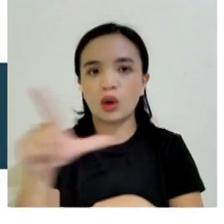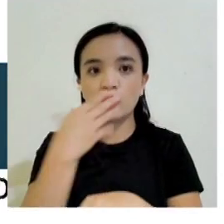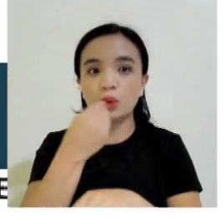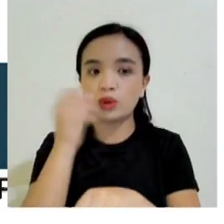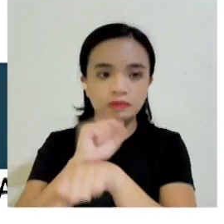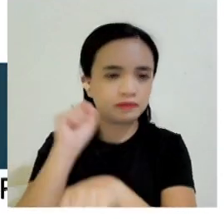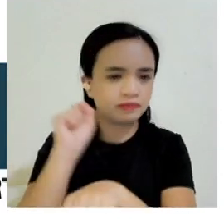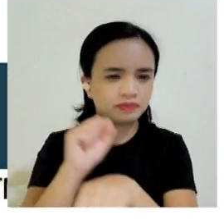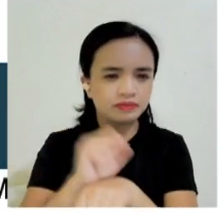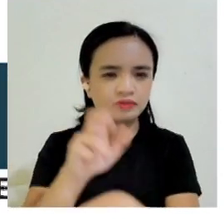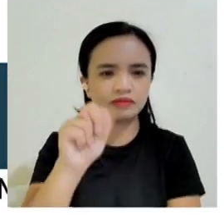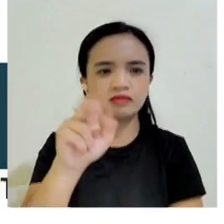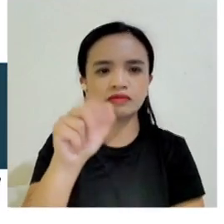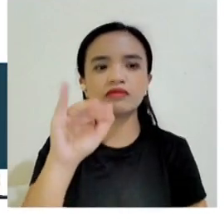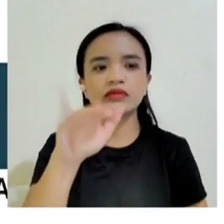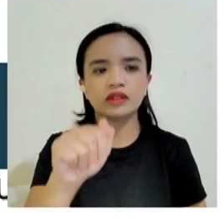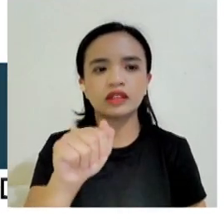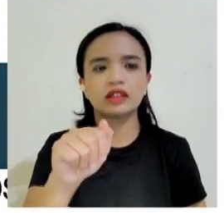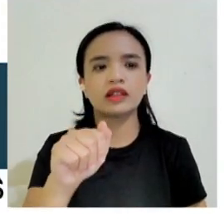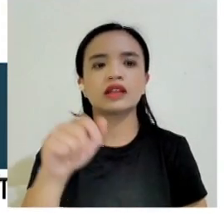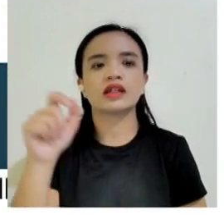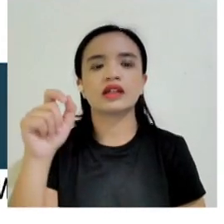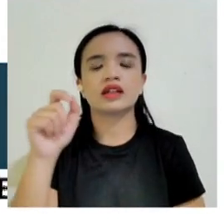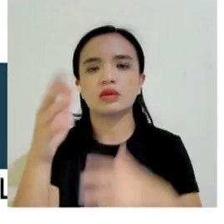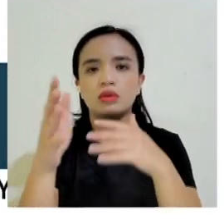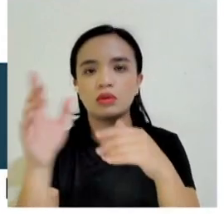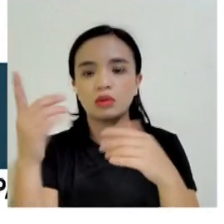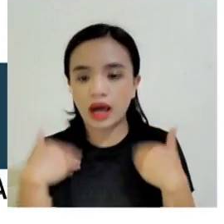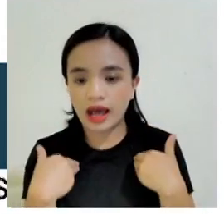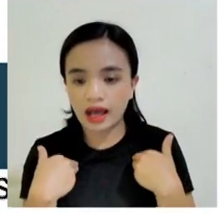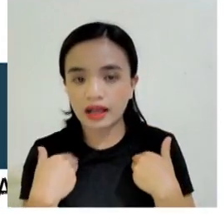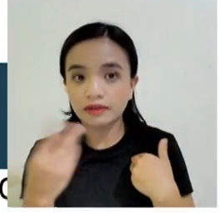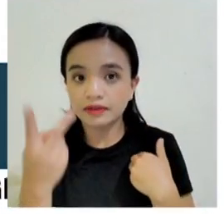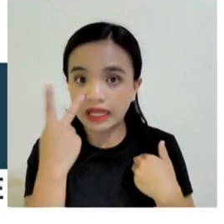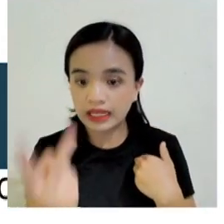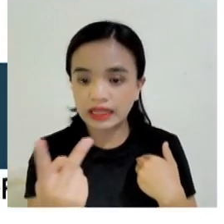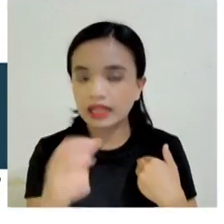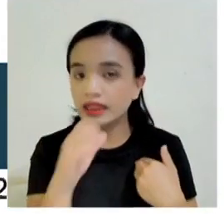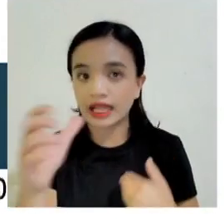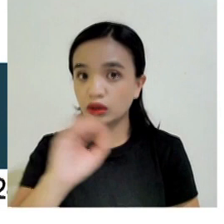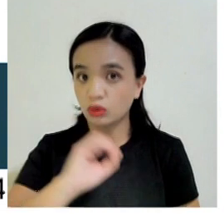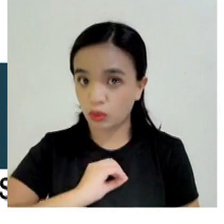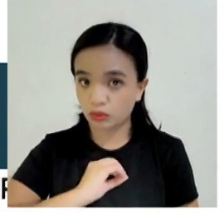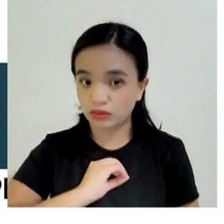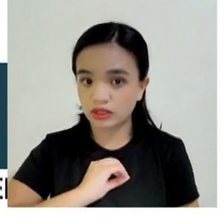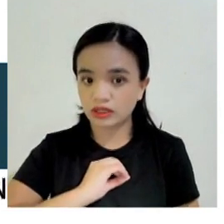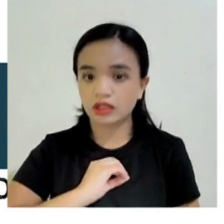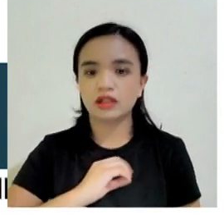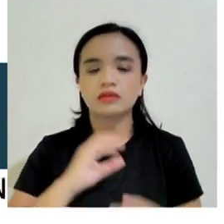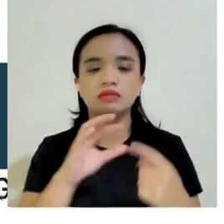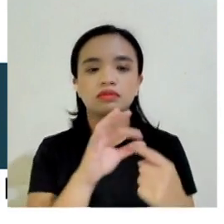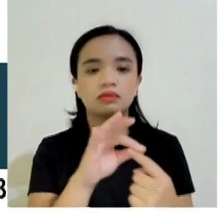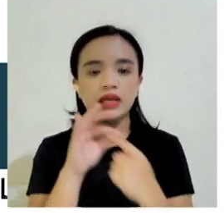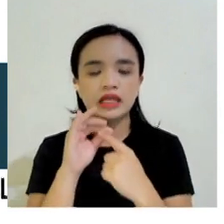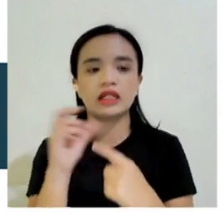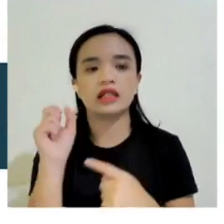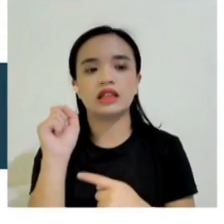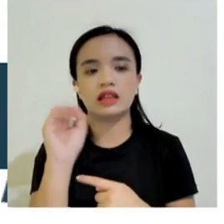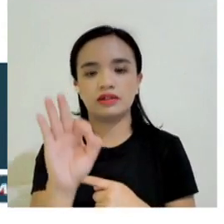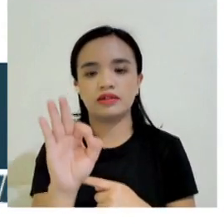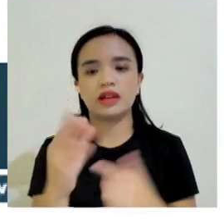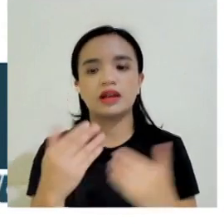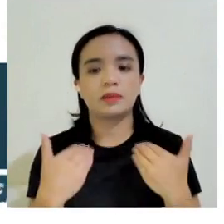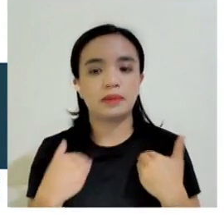concessionaire. Lahat pong nakikita nilang bagay na hindi sa kanila, especially lalo pag yung may mga gamit ng